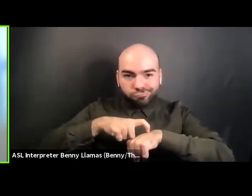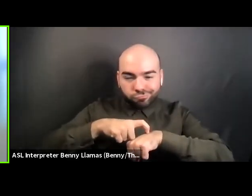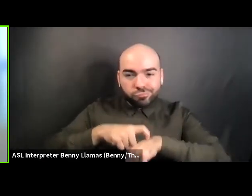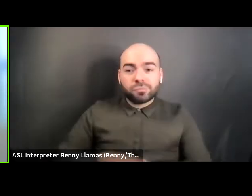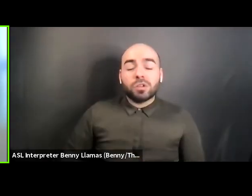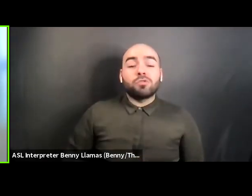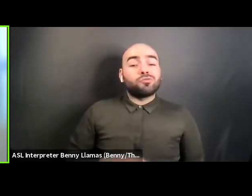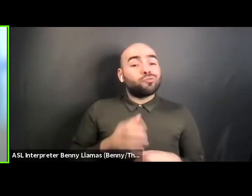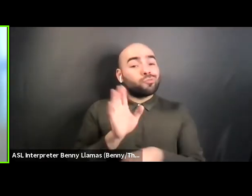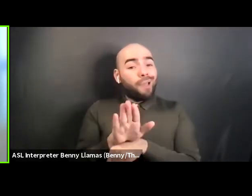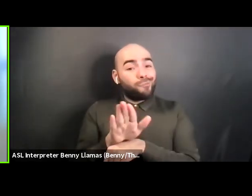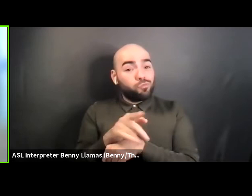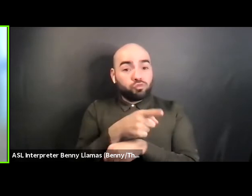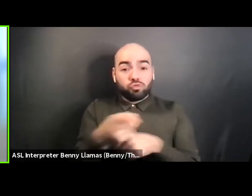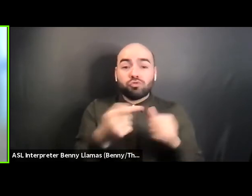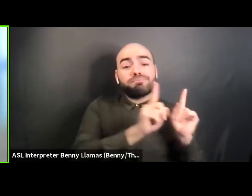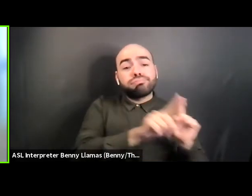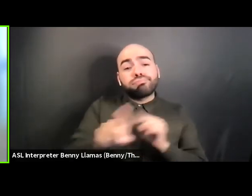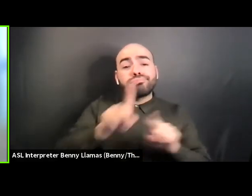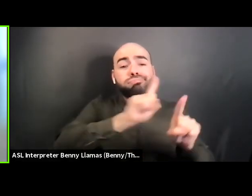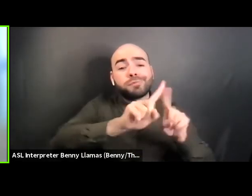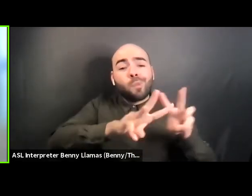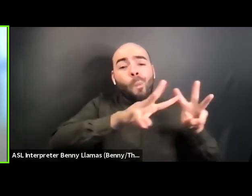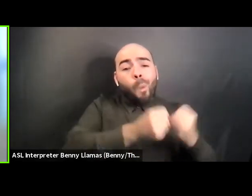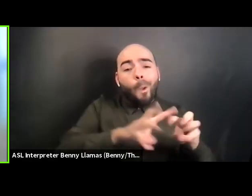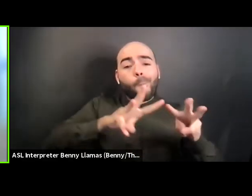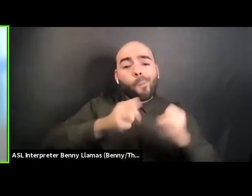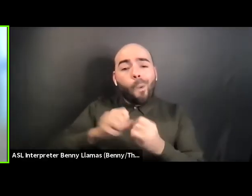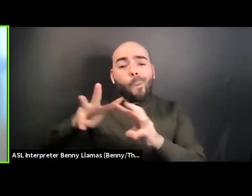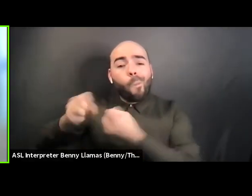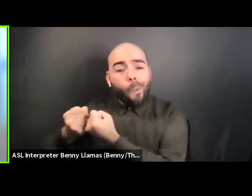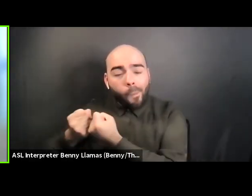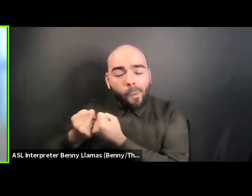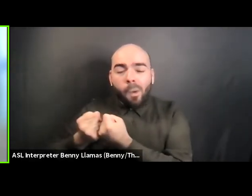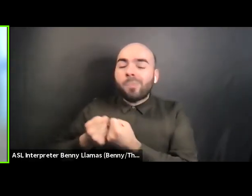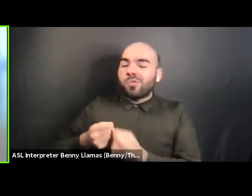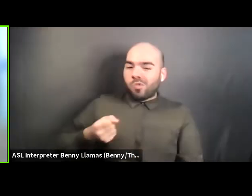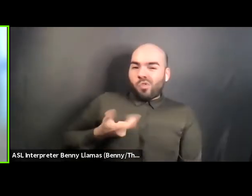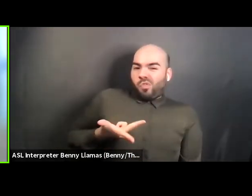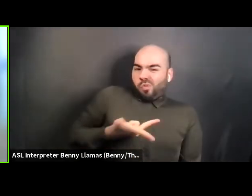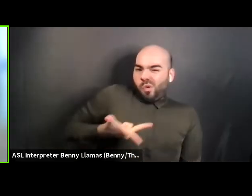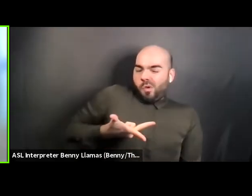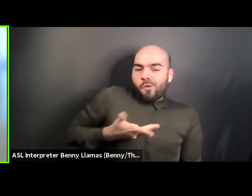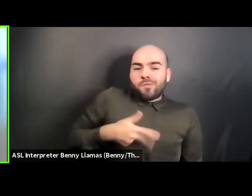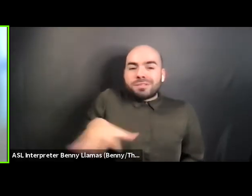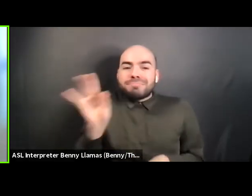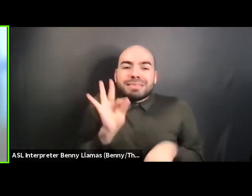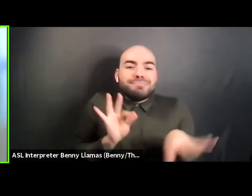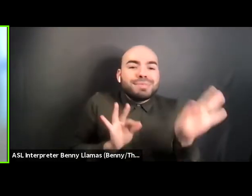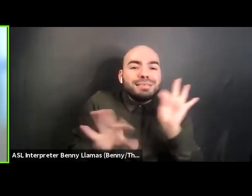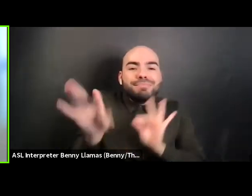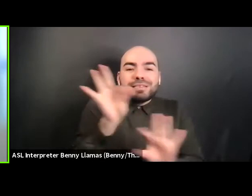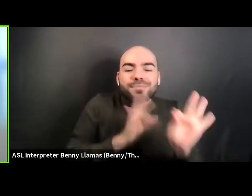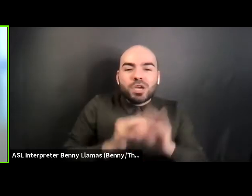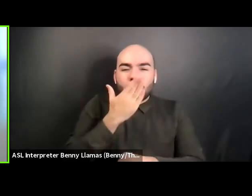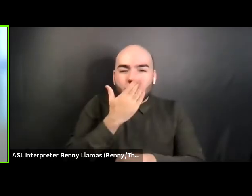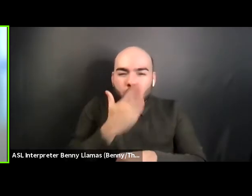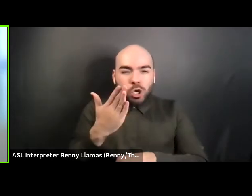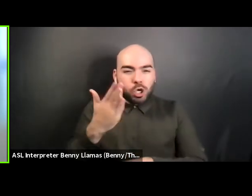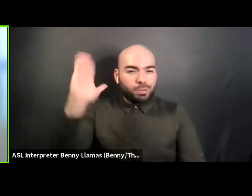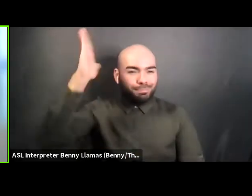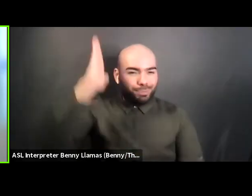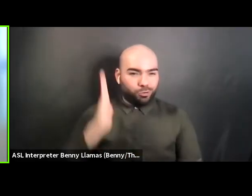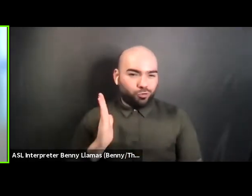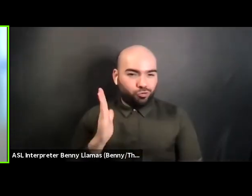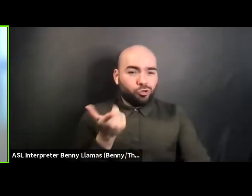sessions this afternoon, know that the 3 of us did our best to curate for you, our fellow 30 and unders. We wanted to give you